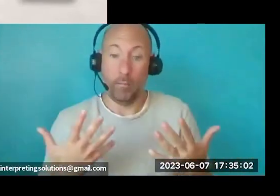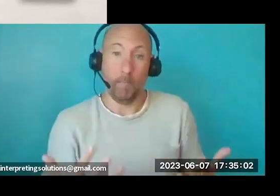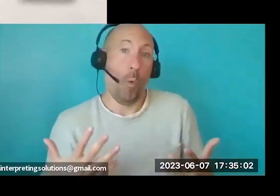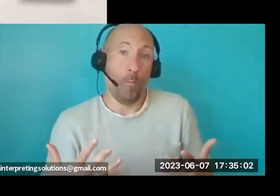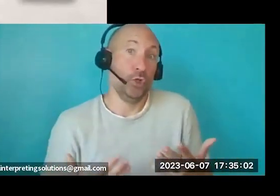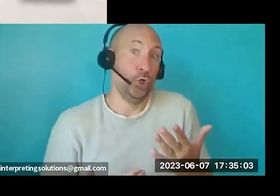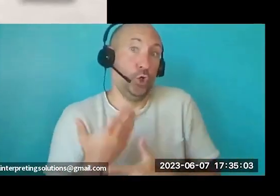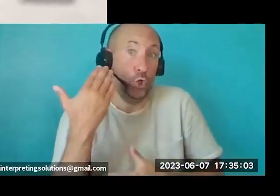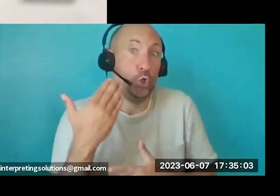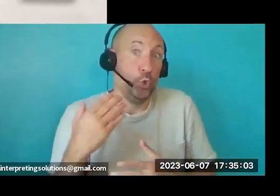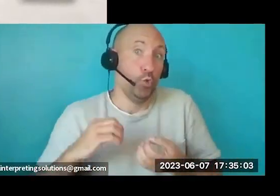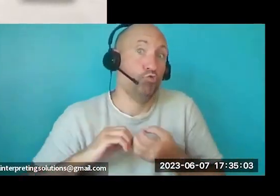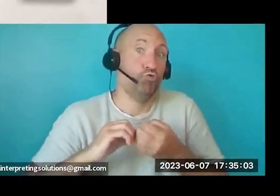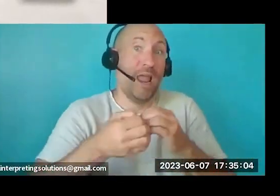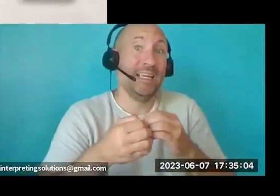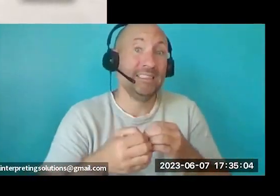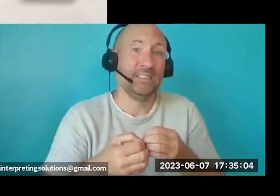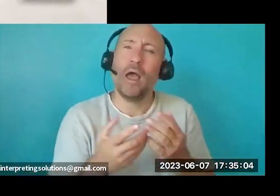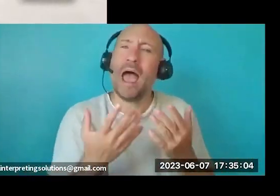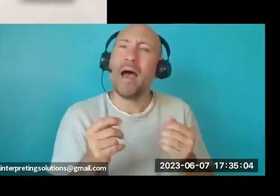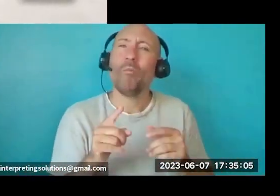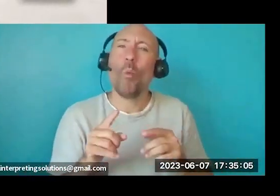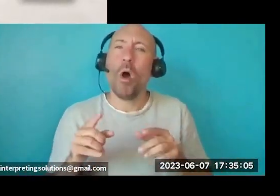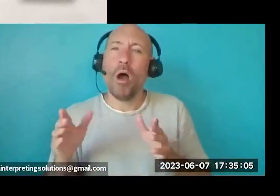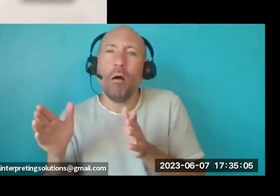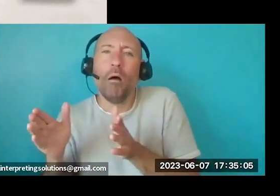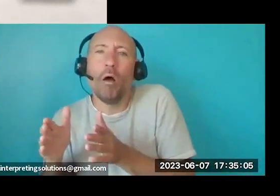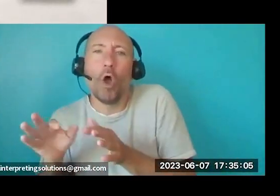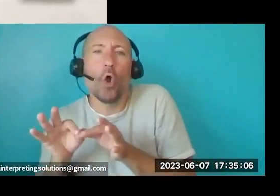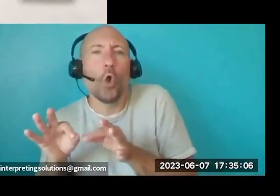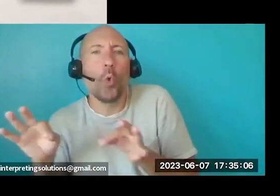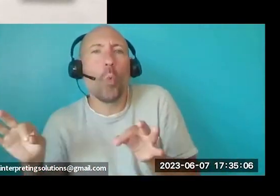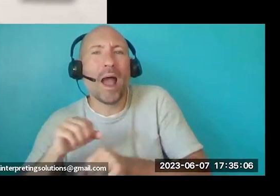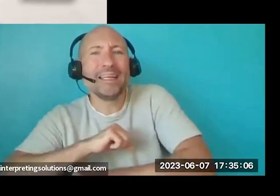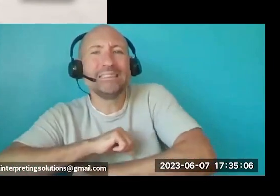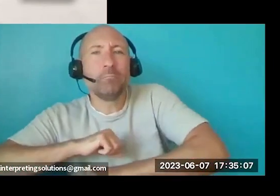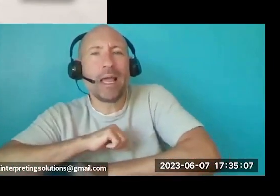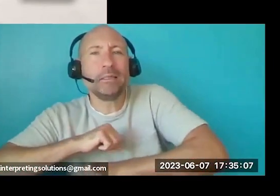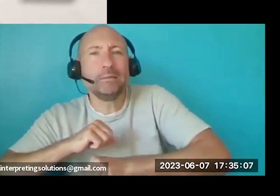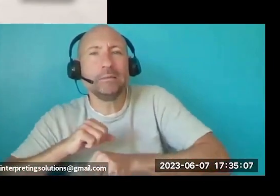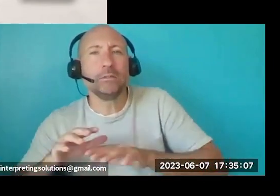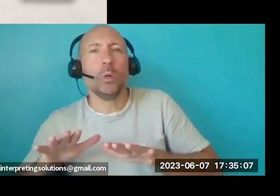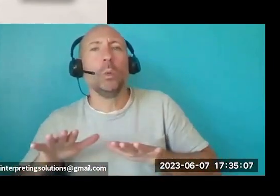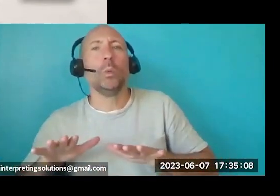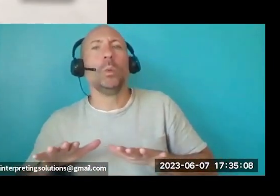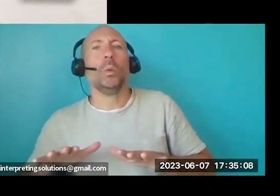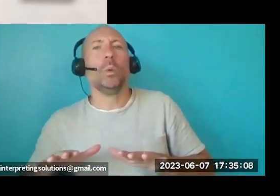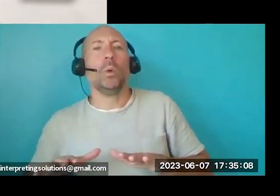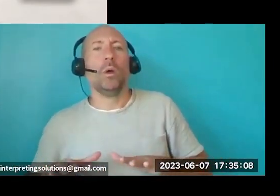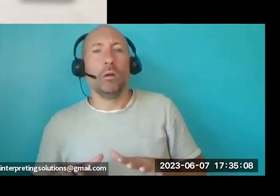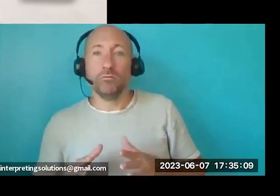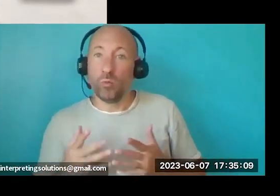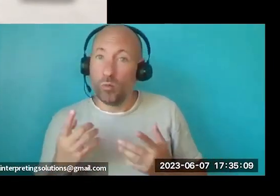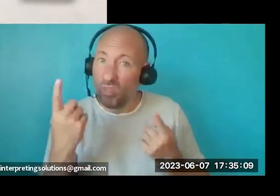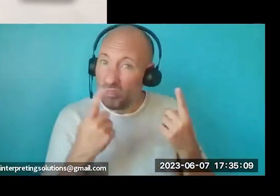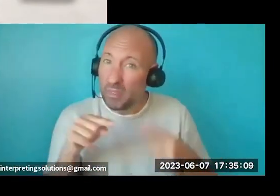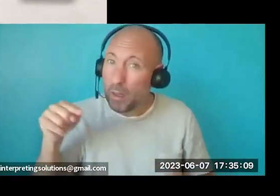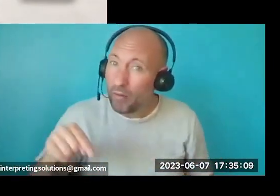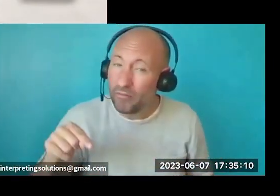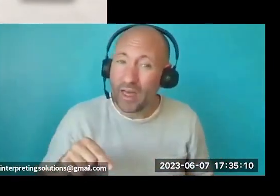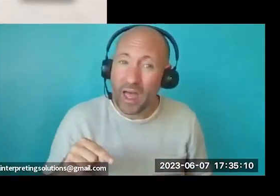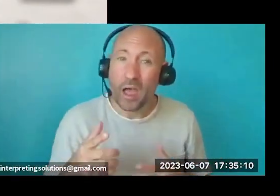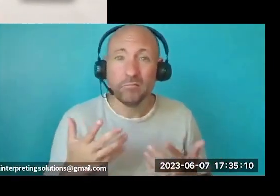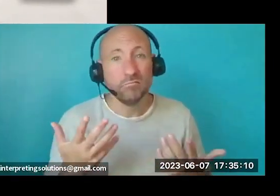is having a quiet space available, and that's something we're sort of specifying